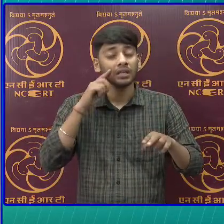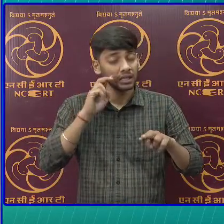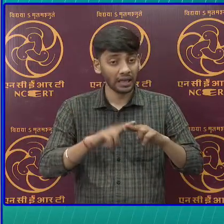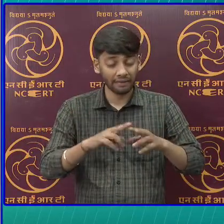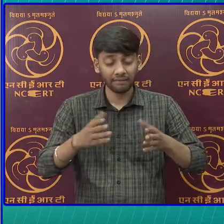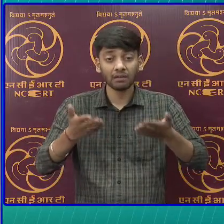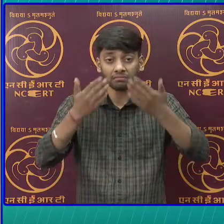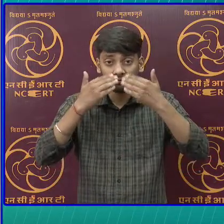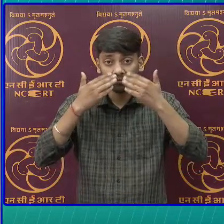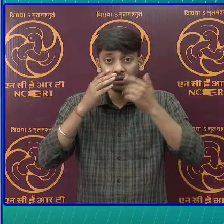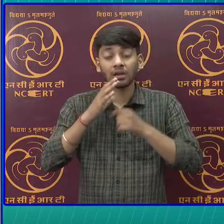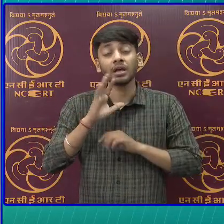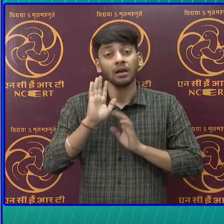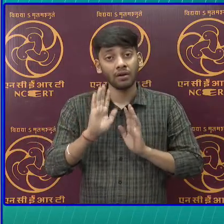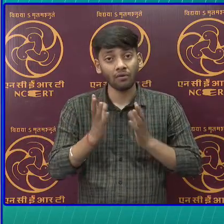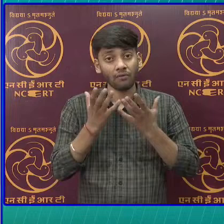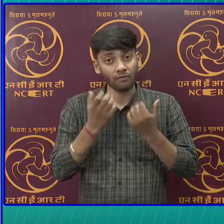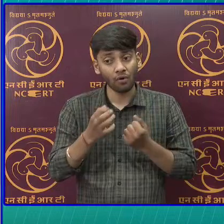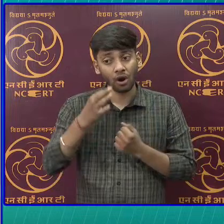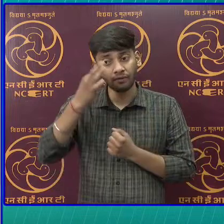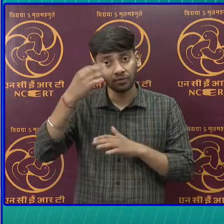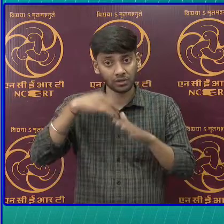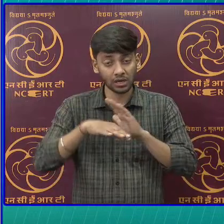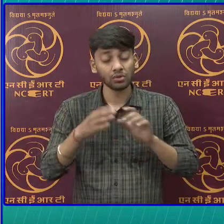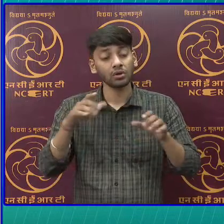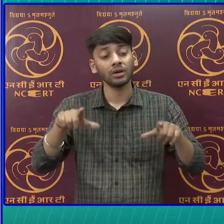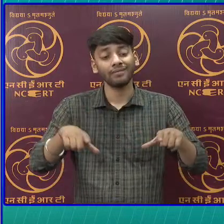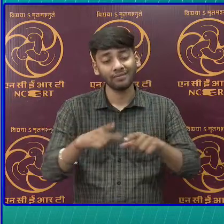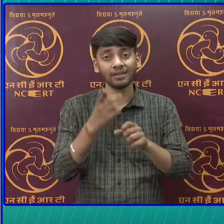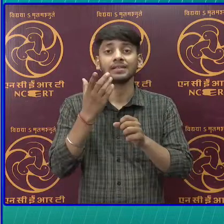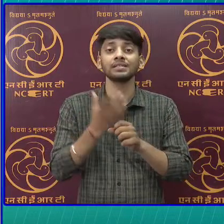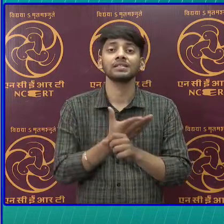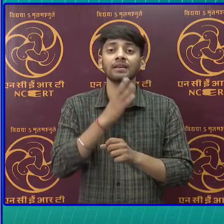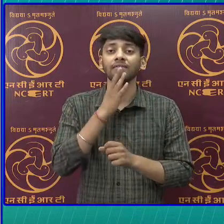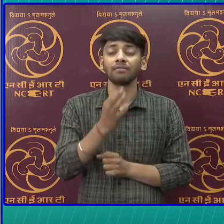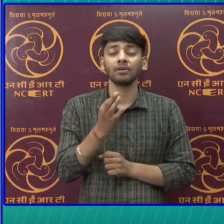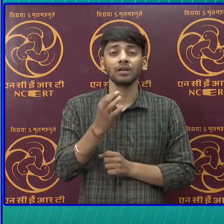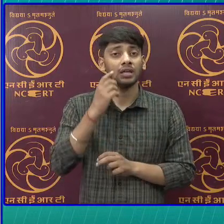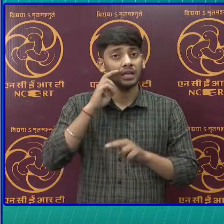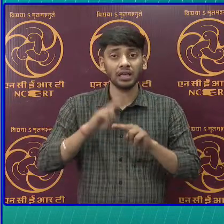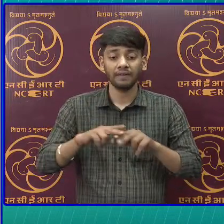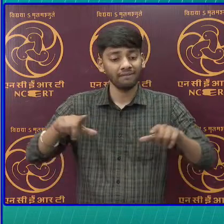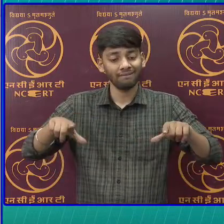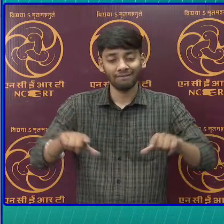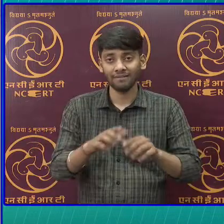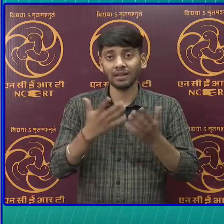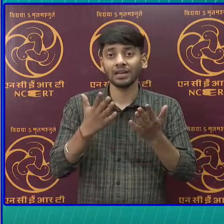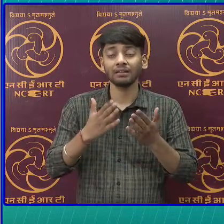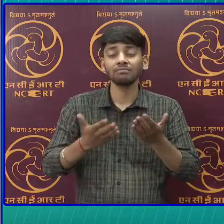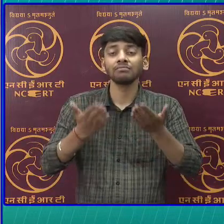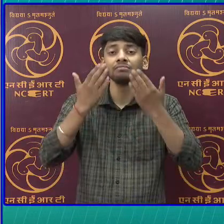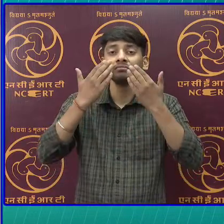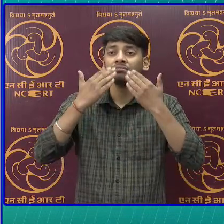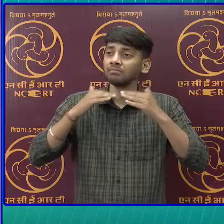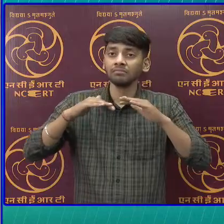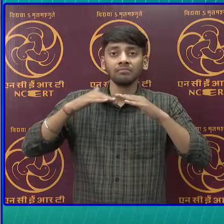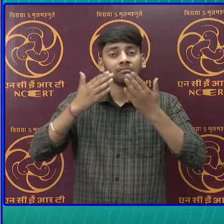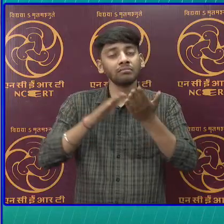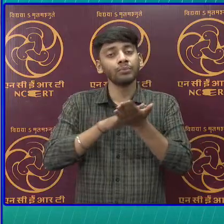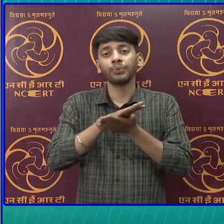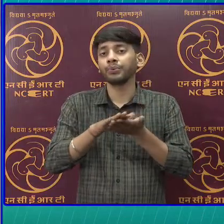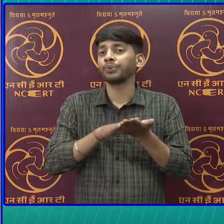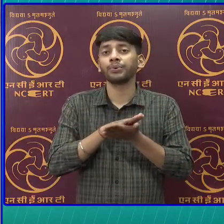cutting the trees for our own purpose. Exactly. So that is the long lasting survival. For getting air, fresh